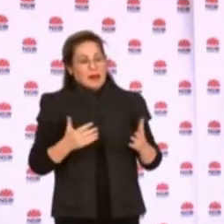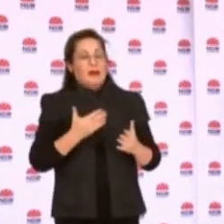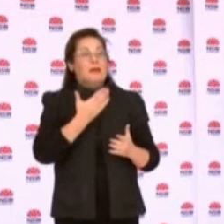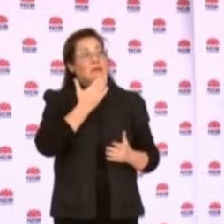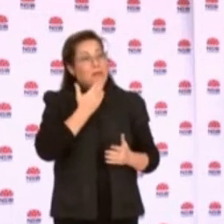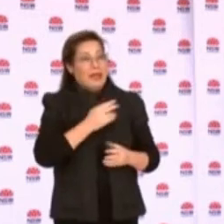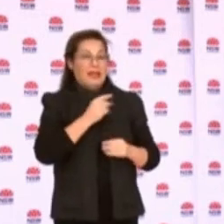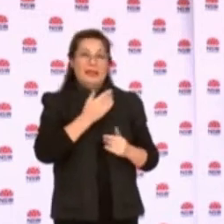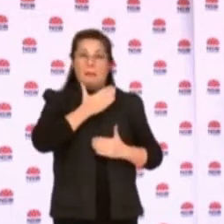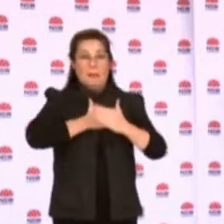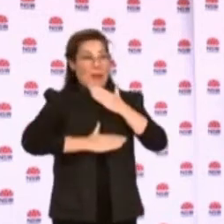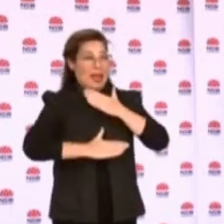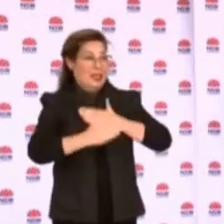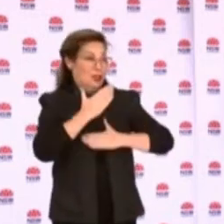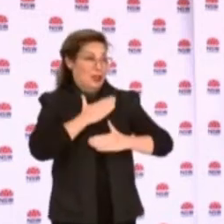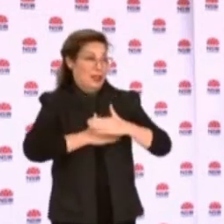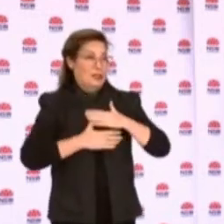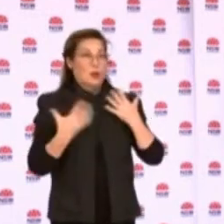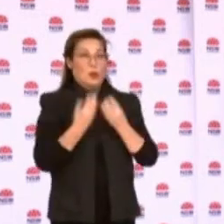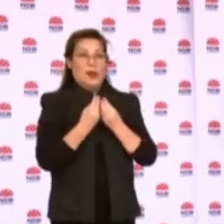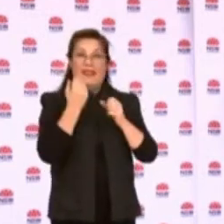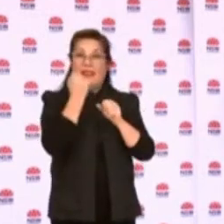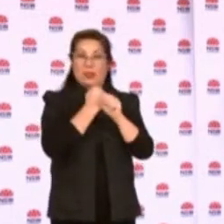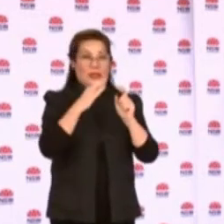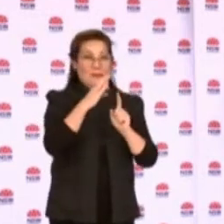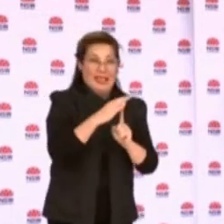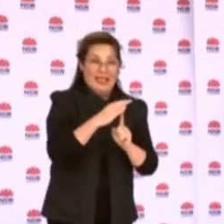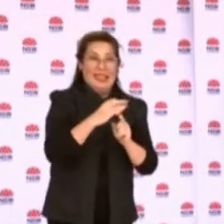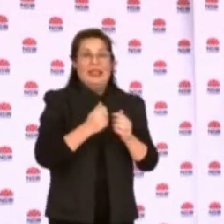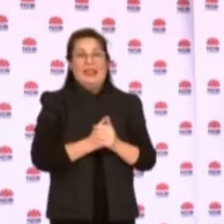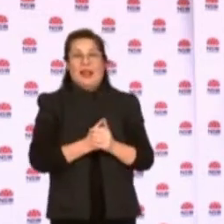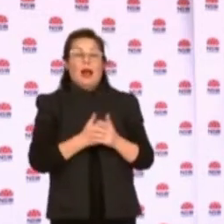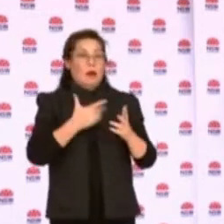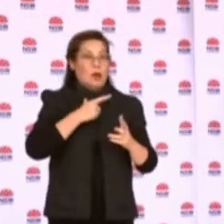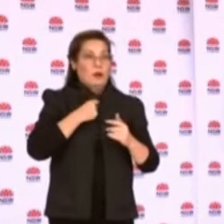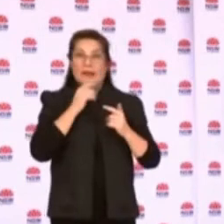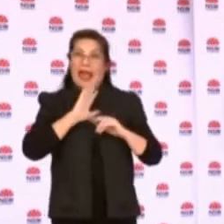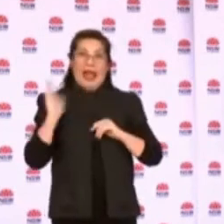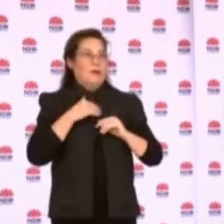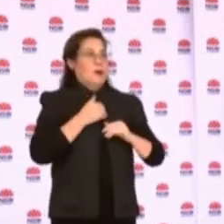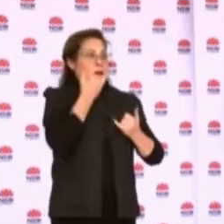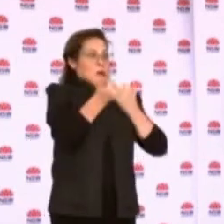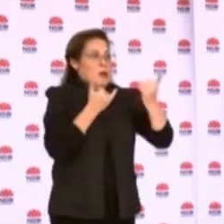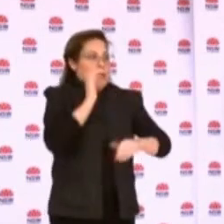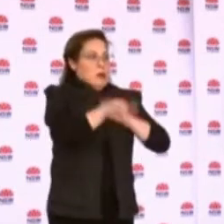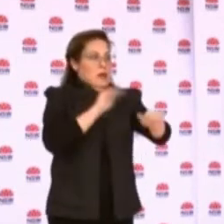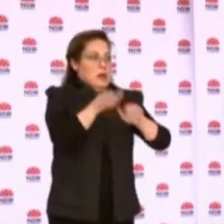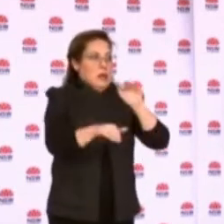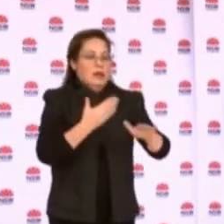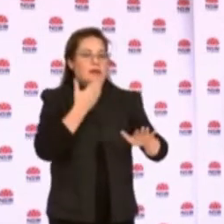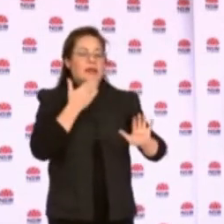practice, and general practice will try and meet those booking requirements, but we know that they